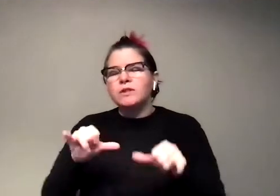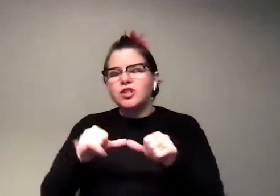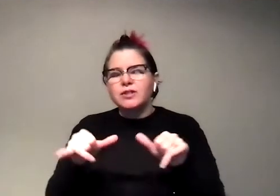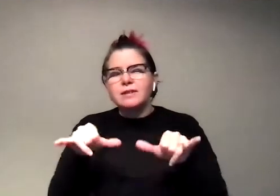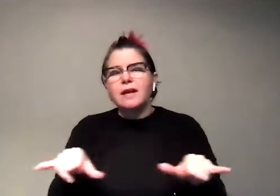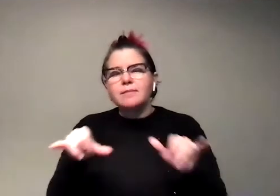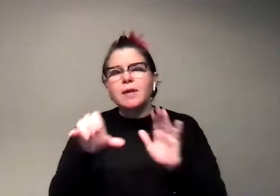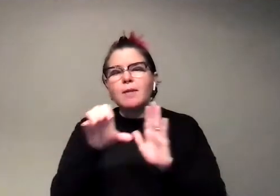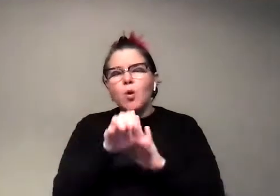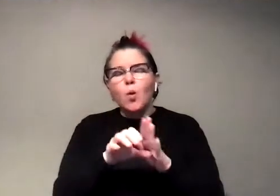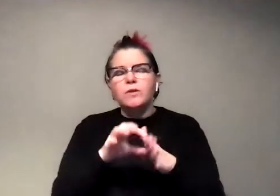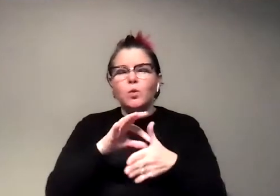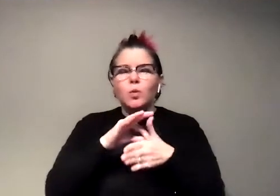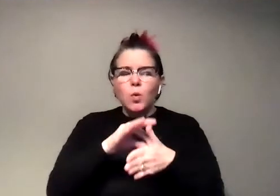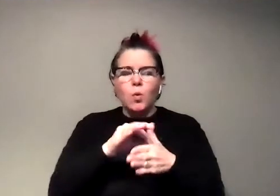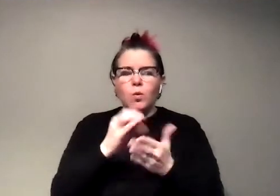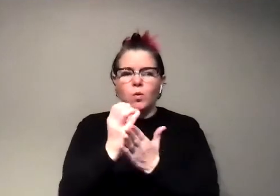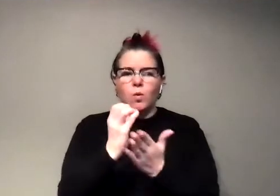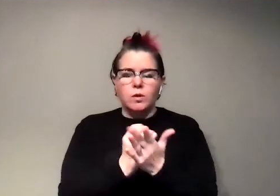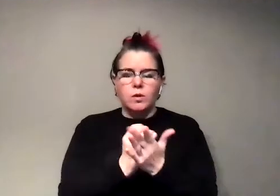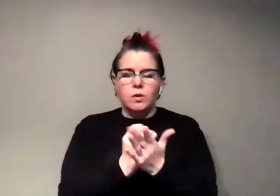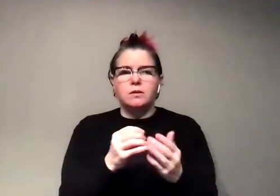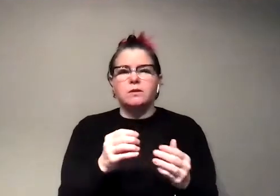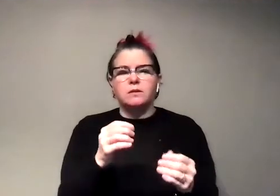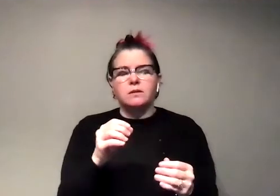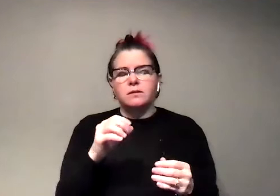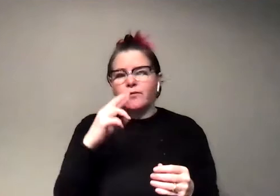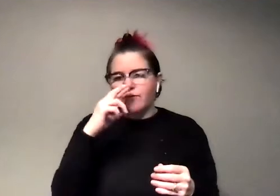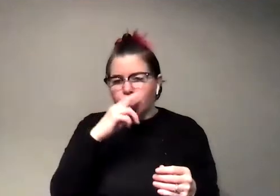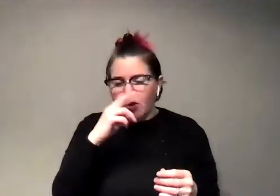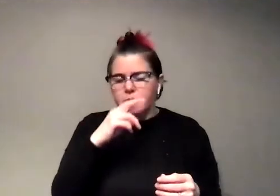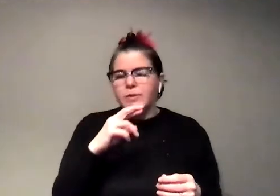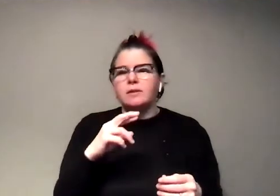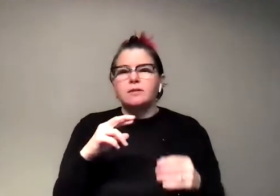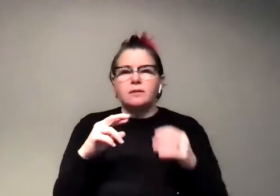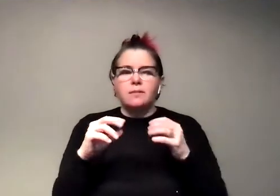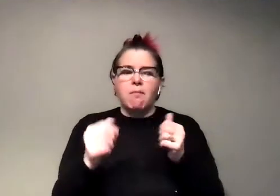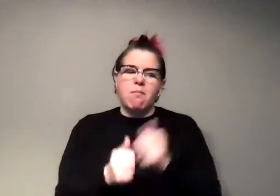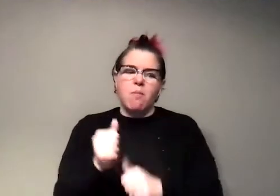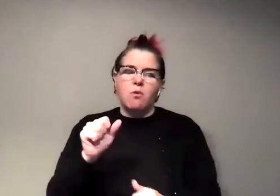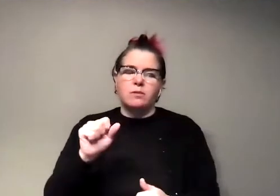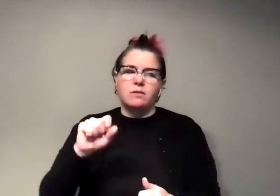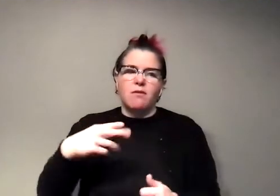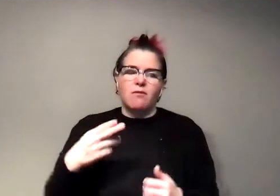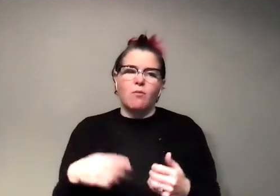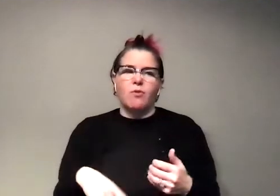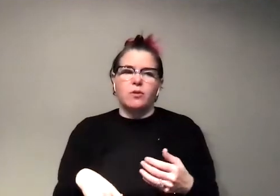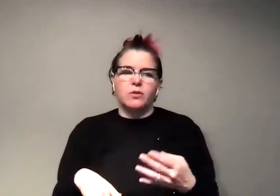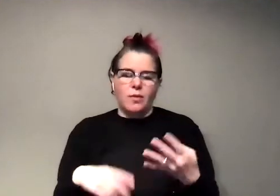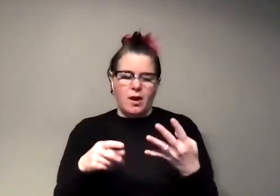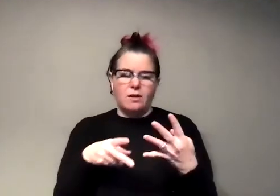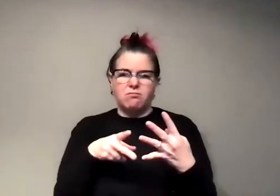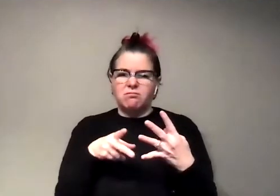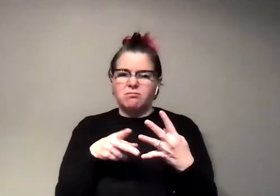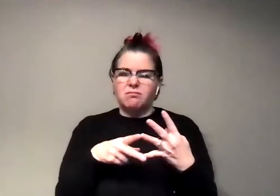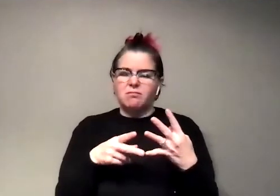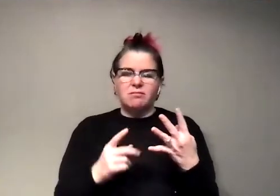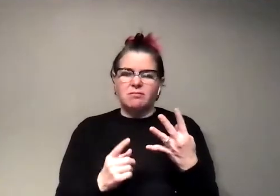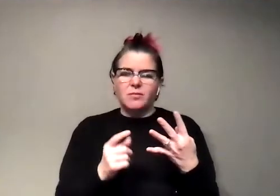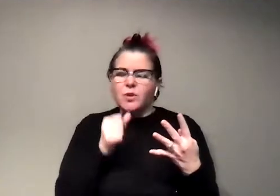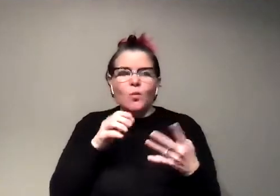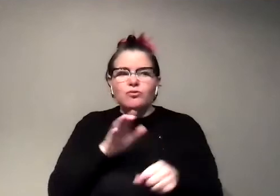core engineering courses, their freshman year and most of the sophomore year. So I would say not to stress too much